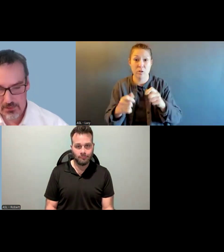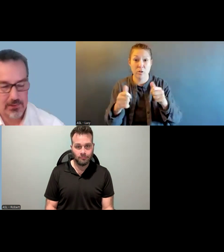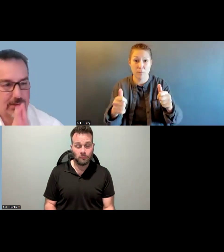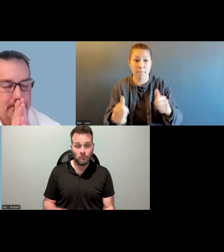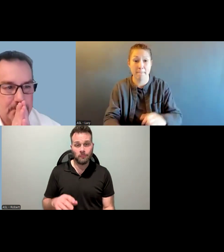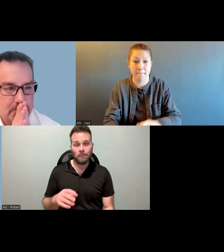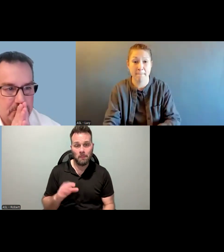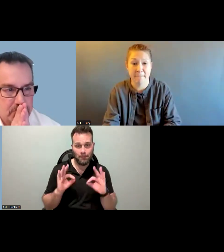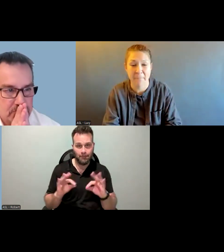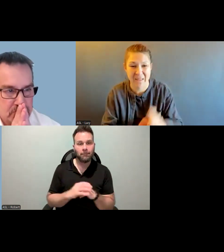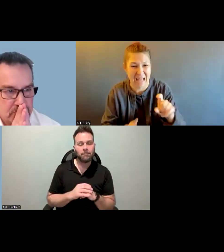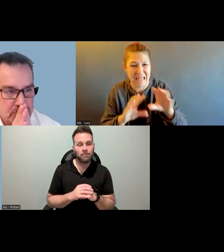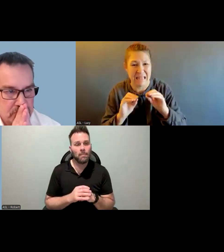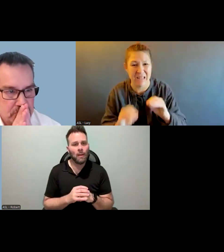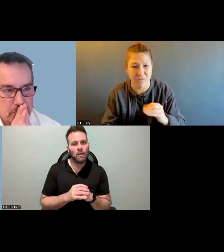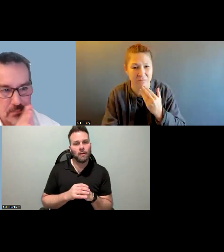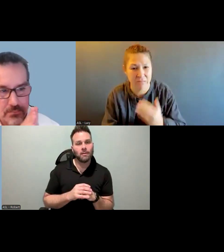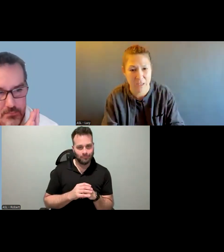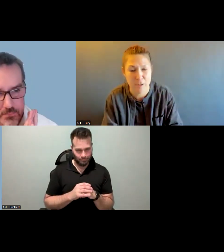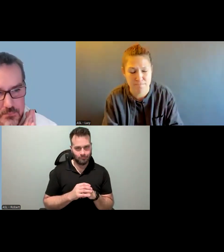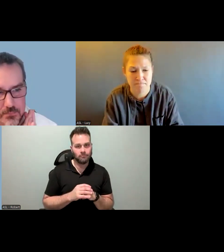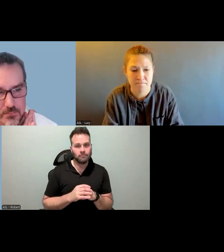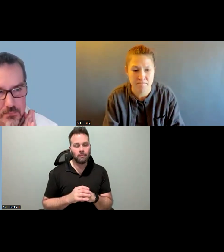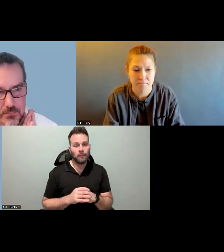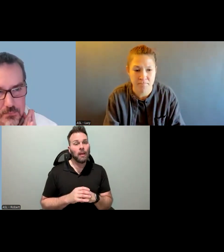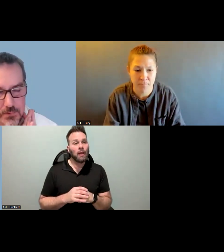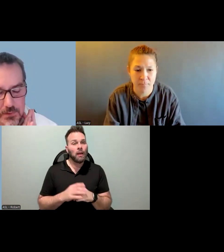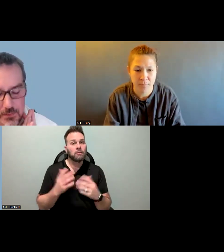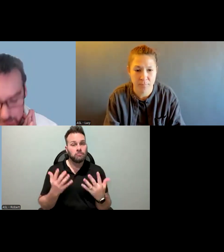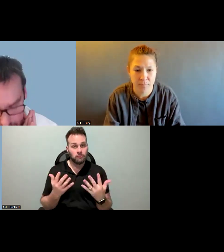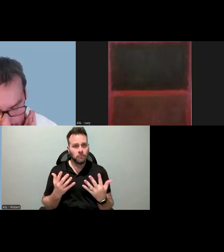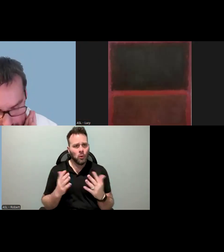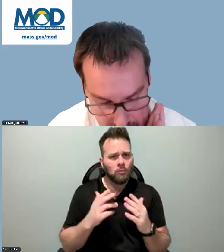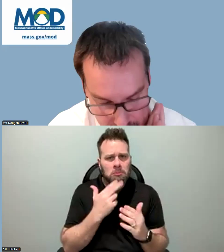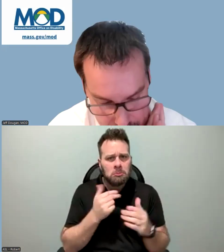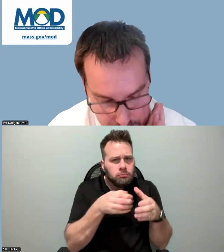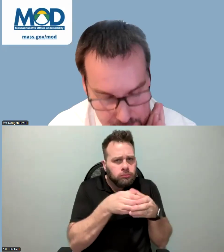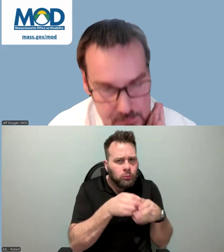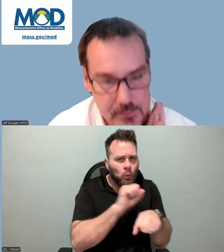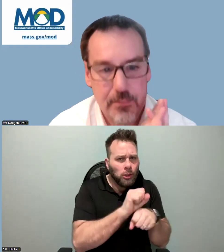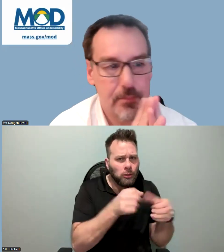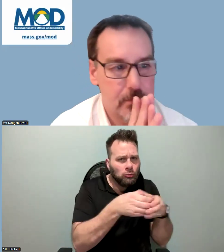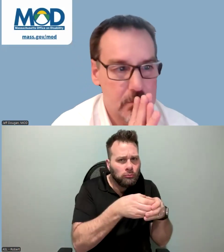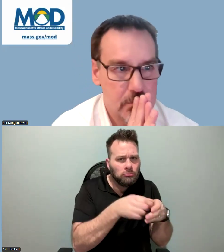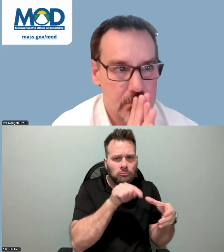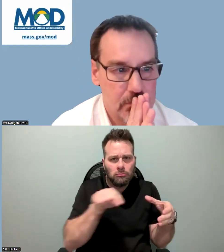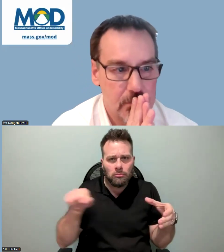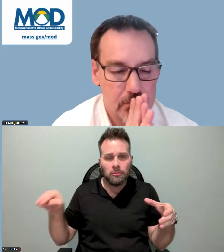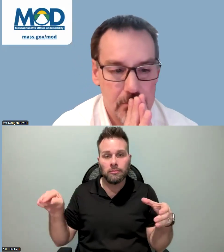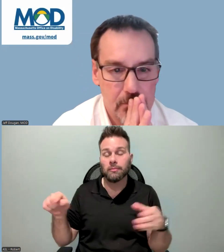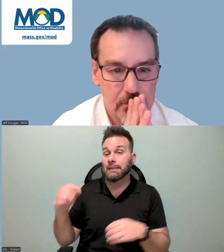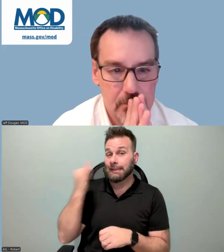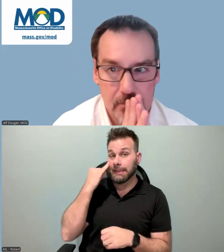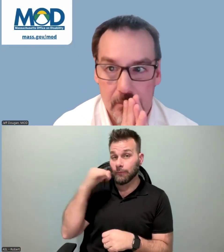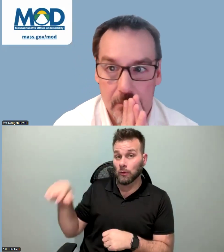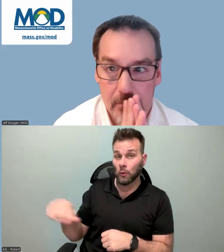Is that in the context of like one of these small working groups, or if the working group has a quorum of board members, it